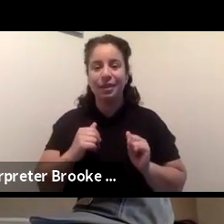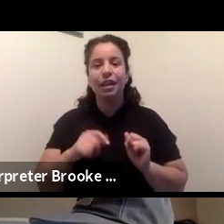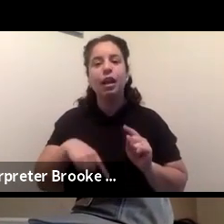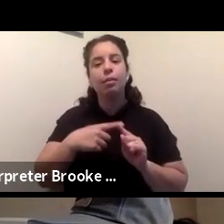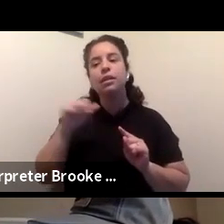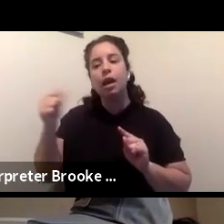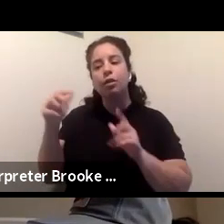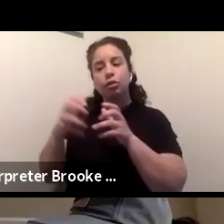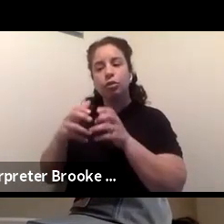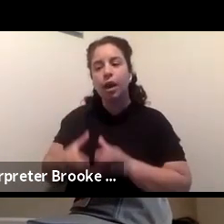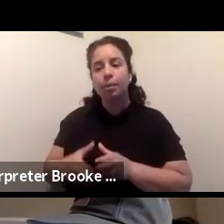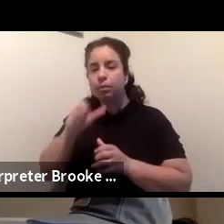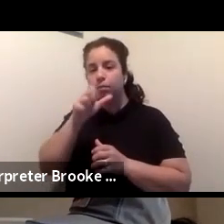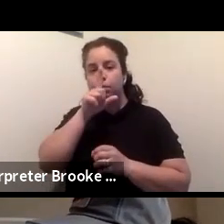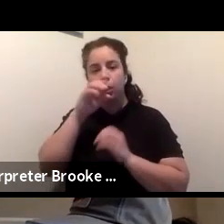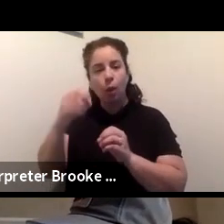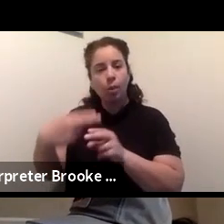others.